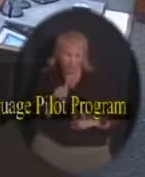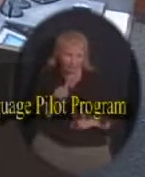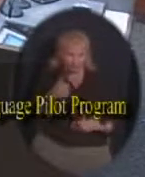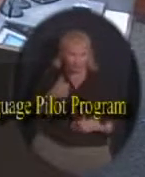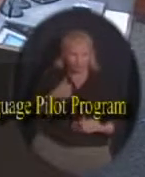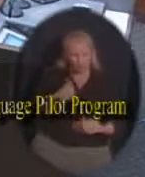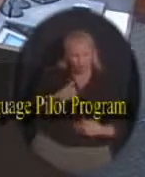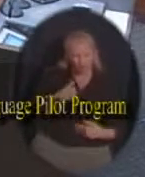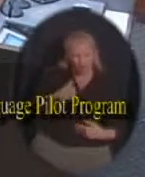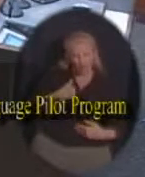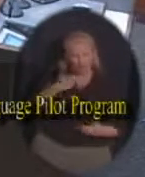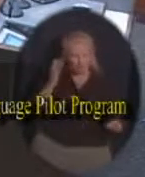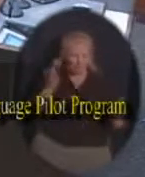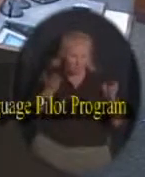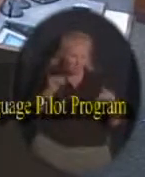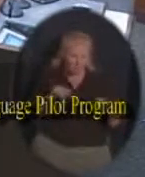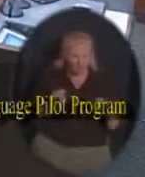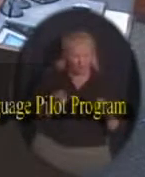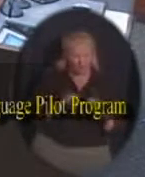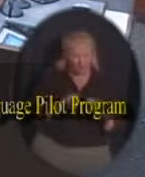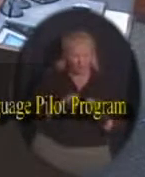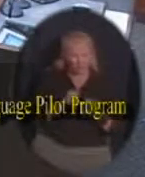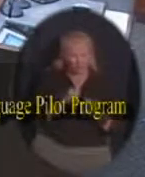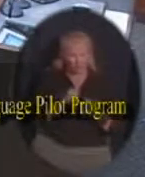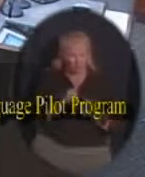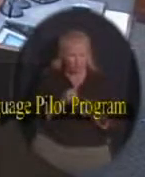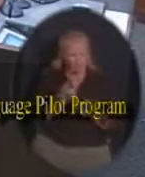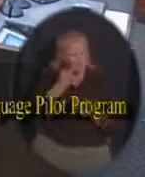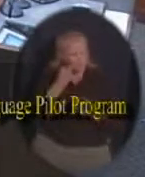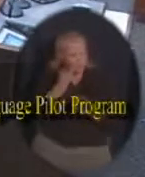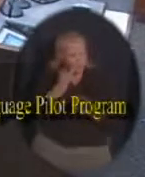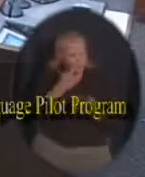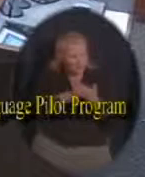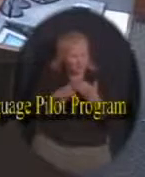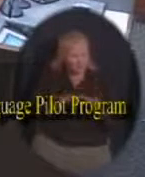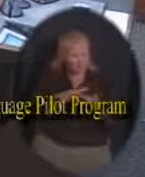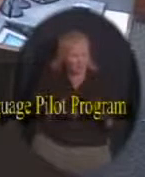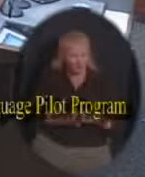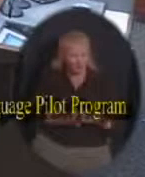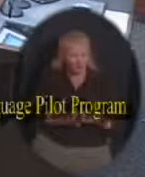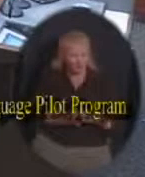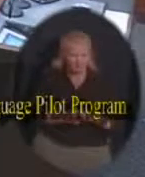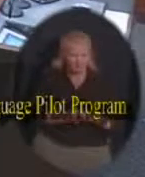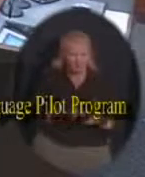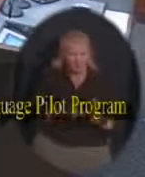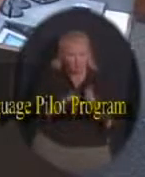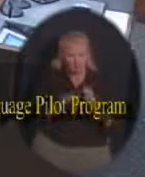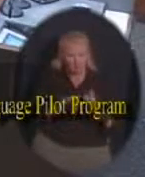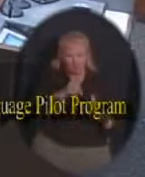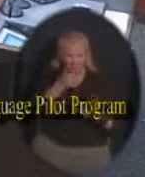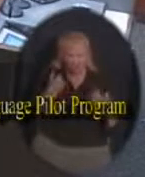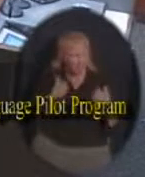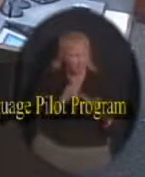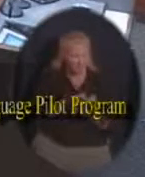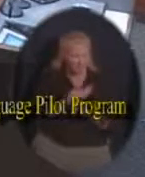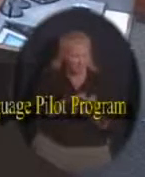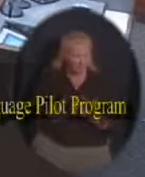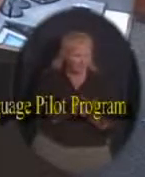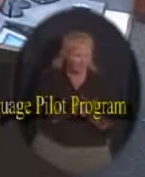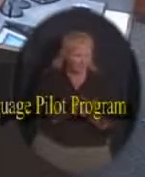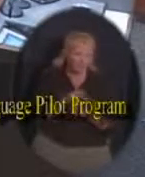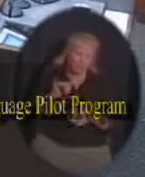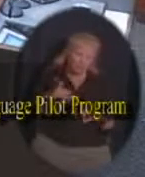it was not too many months ago we talked about unfunded mandates in this room and the fact that we didn't have enough money in our education system. So that's a concerning point